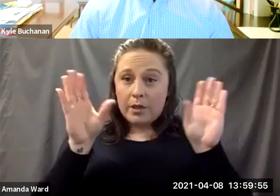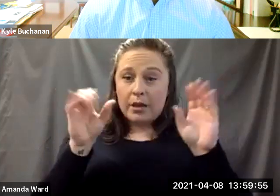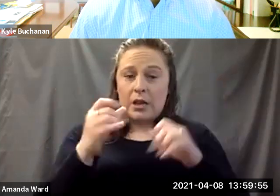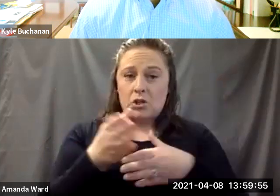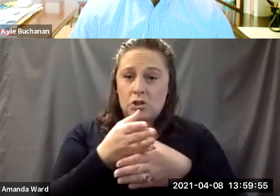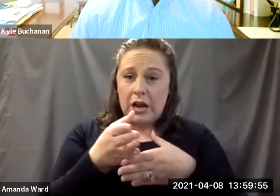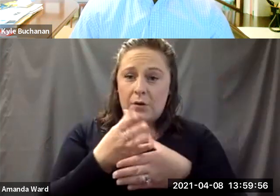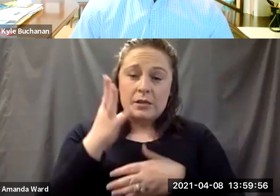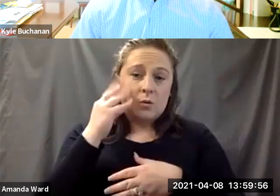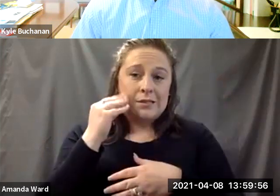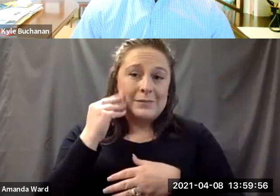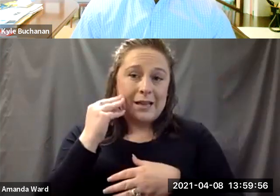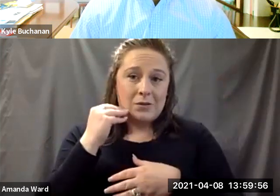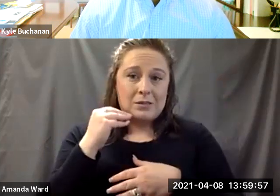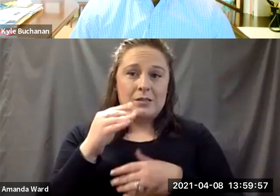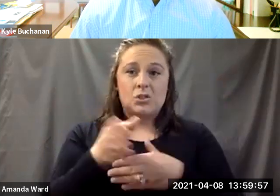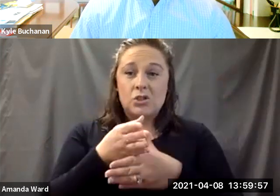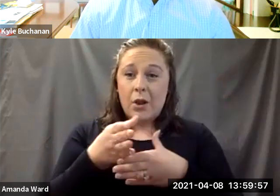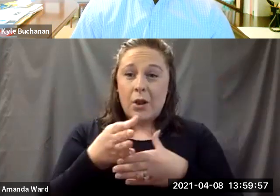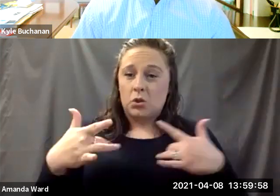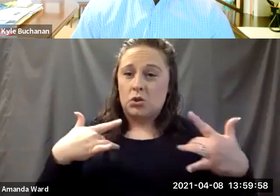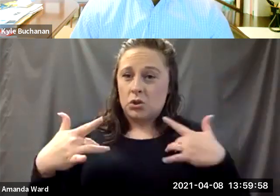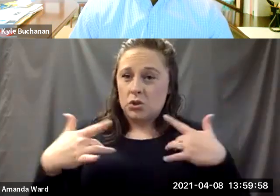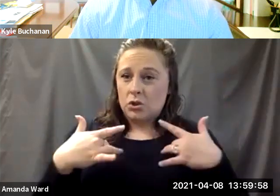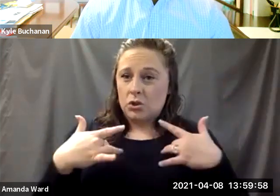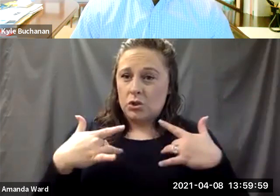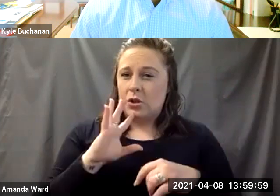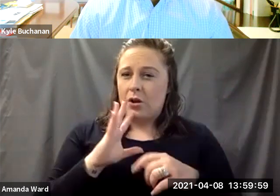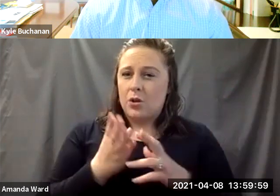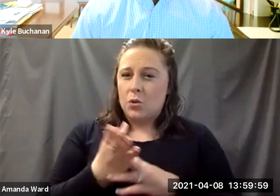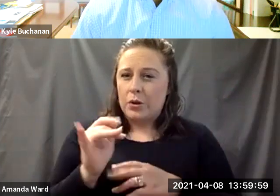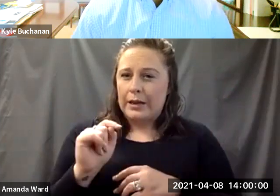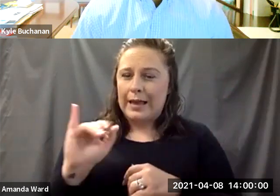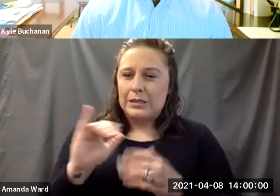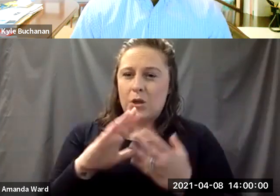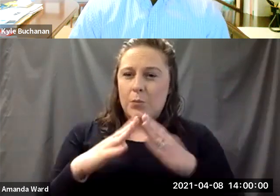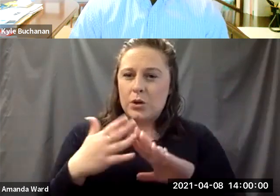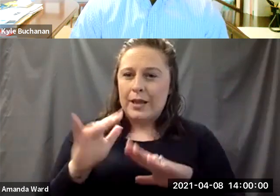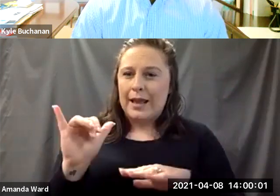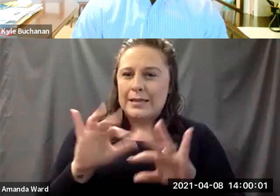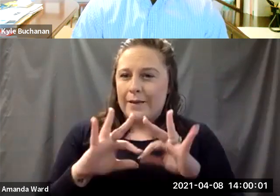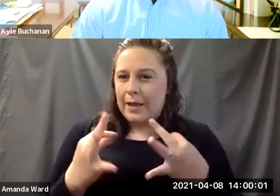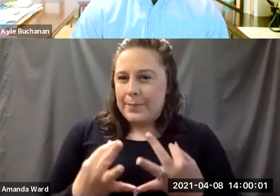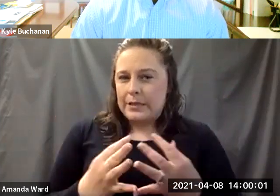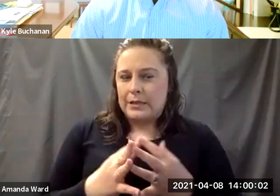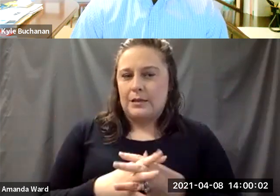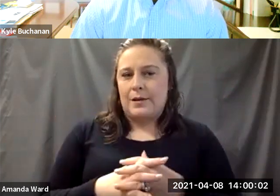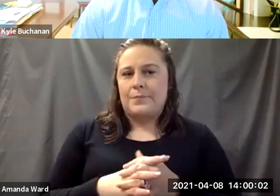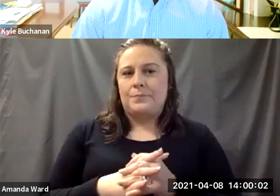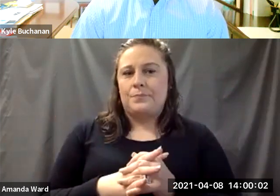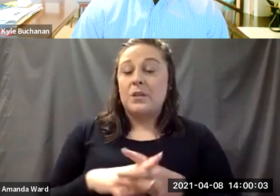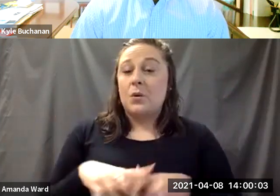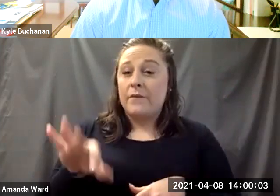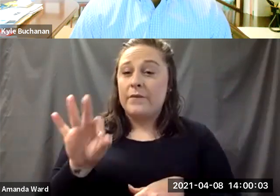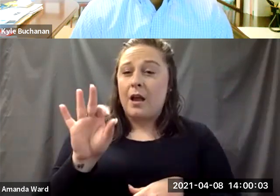those experiences, sharing those concerns, and talking through them as a community, as a family, we found to